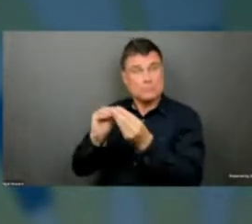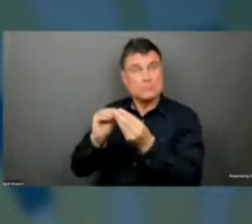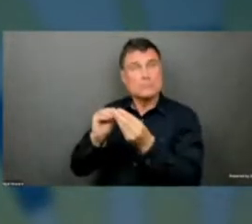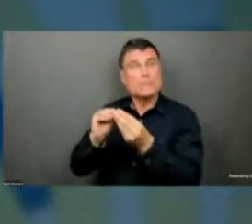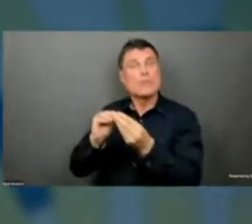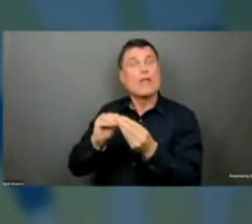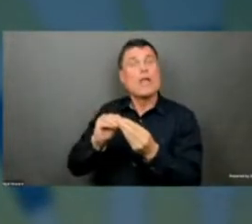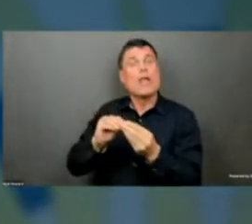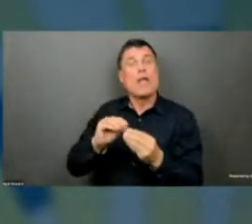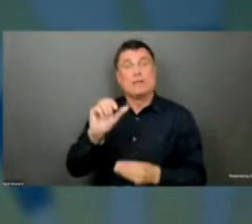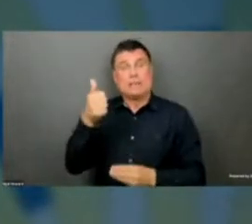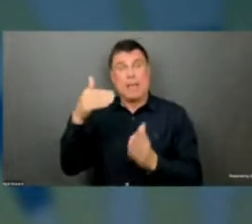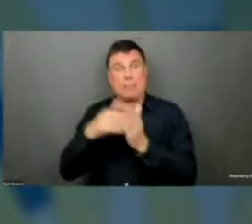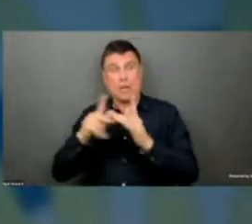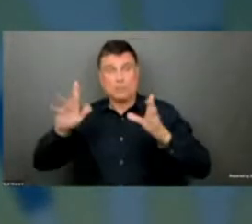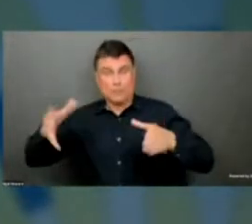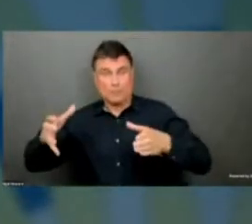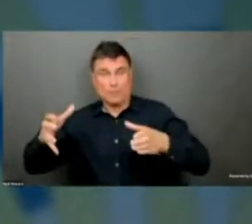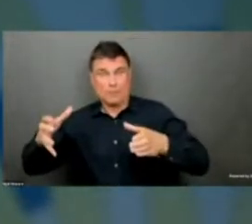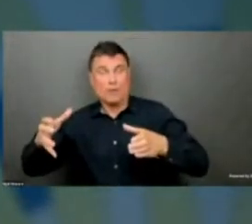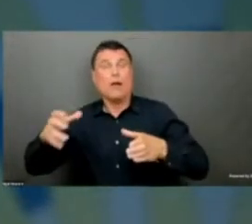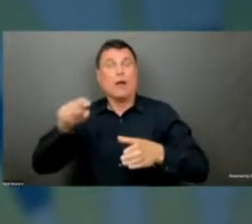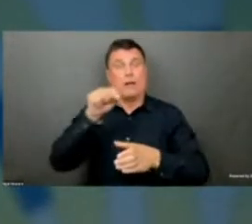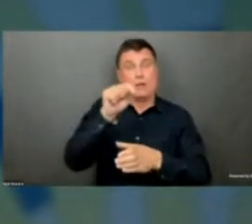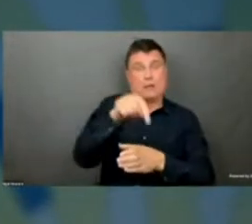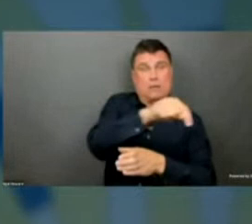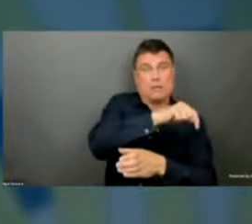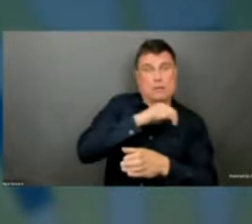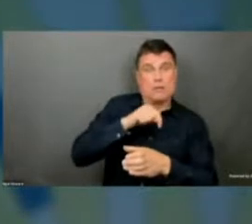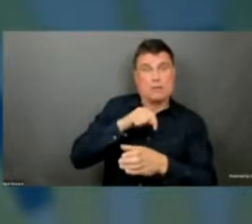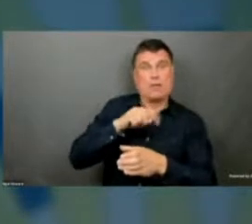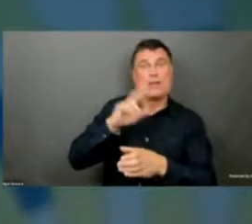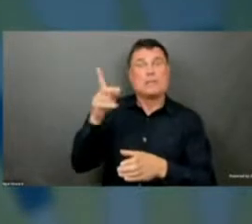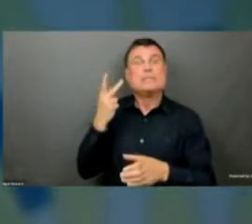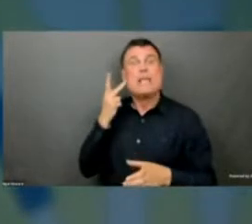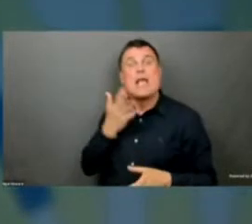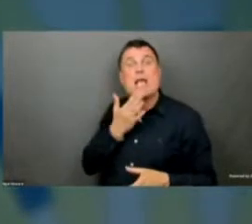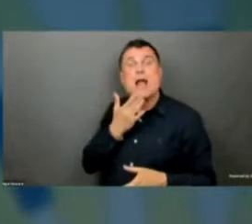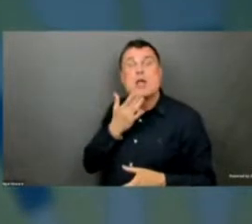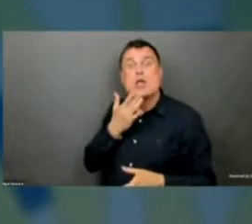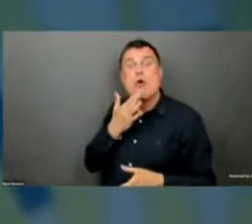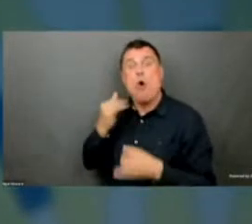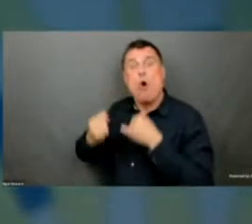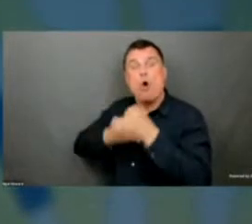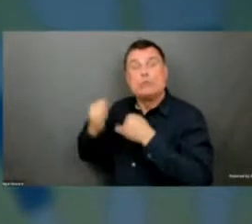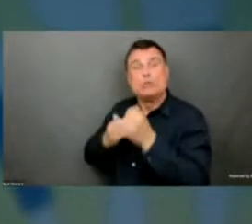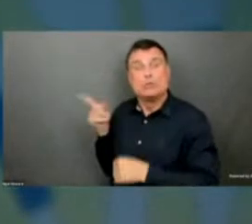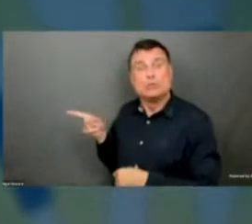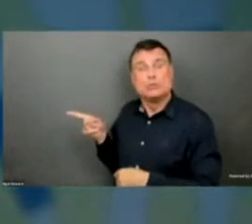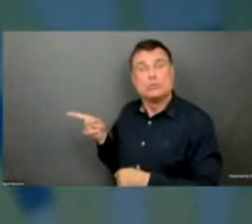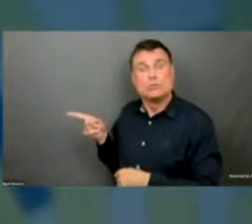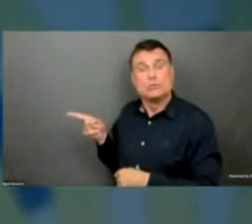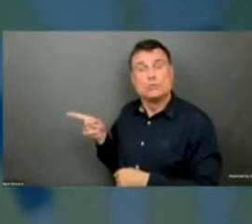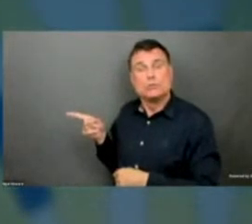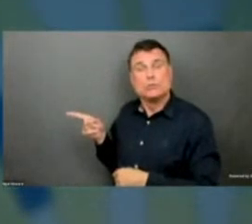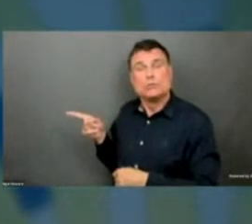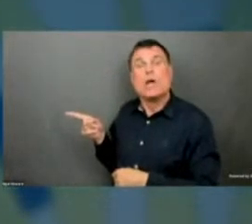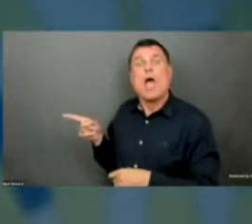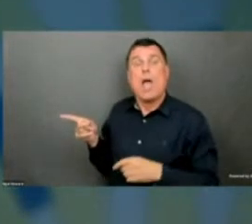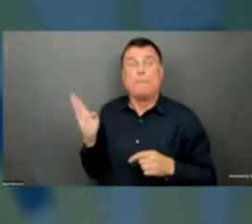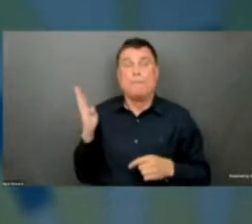rate prior to immunization, and then the blue lines are post a single dose of